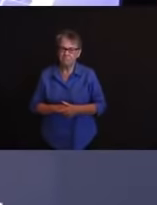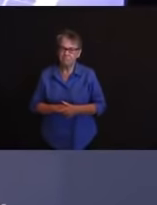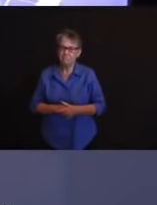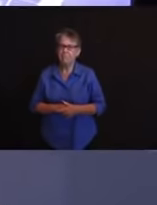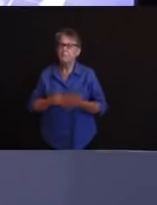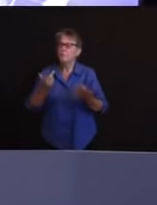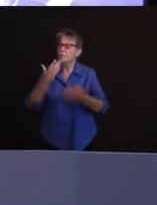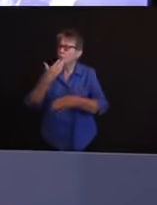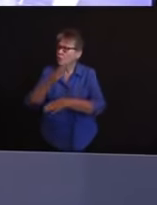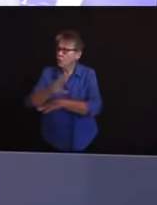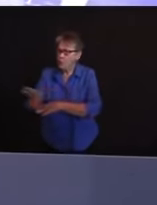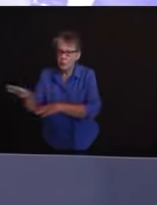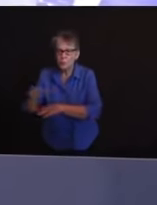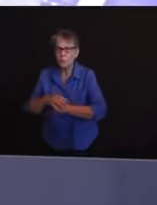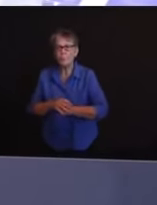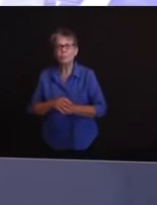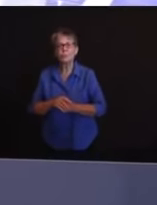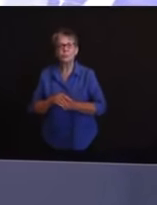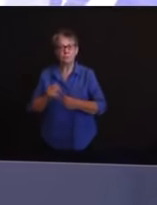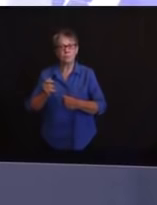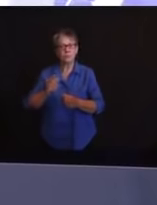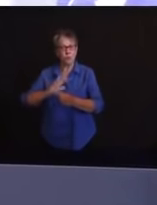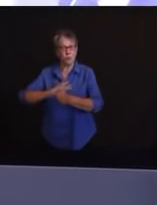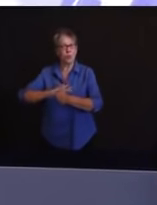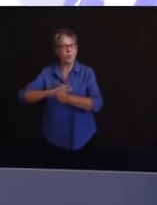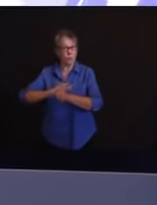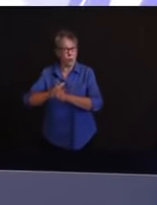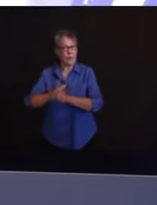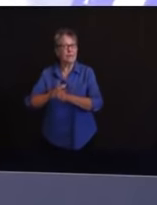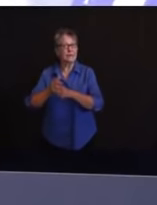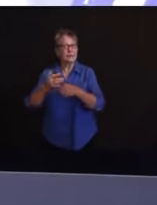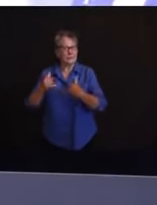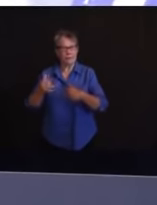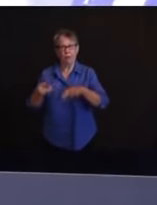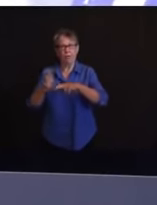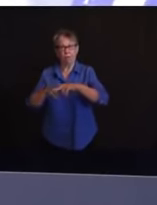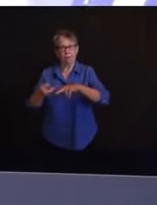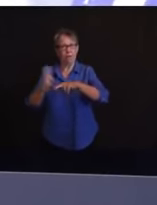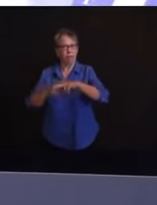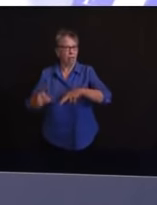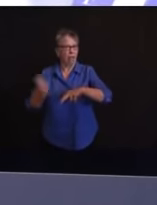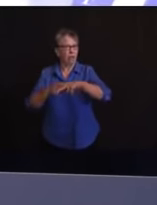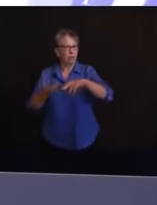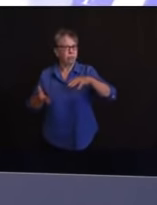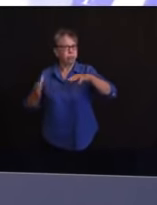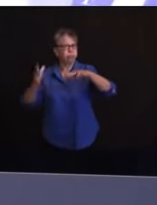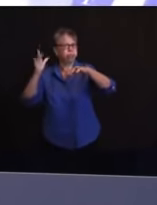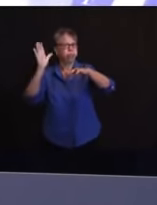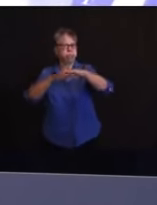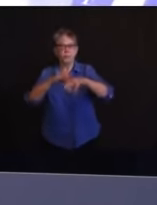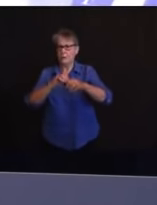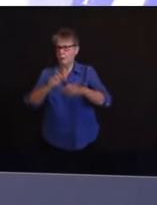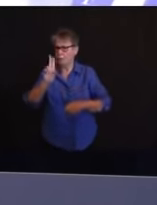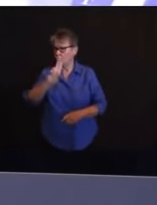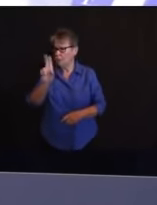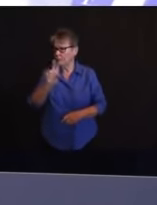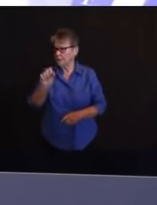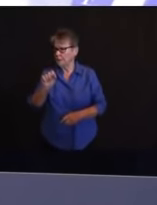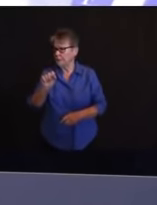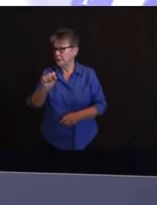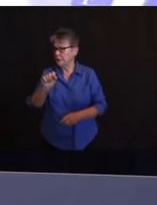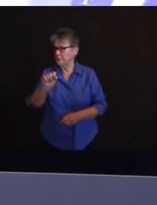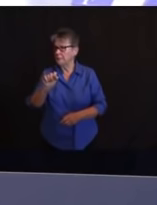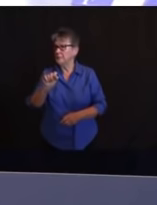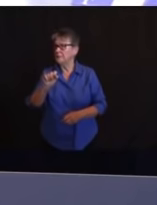COVID-19 infections are rising rapidly in our country, reminding us all that this is not the time to let our guard